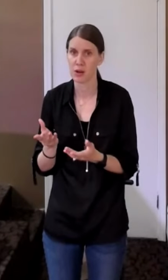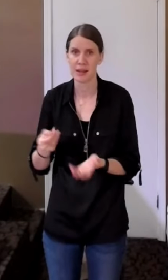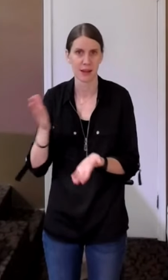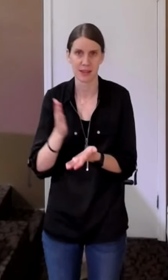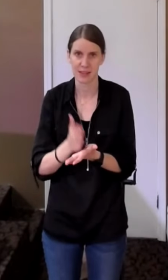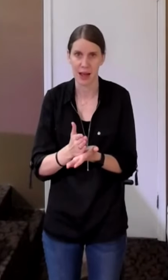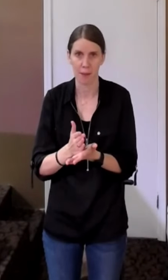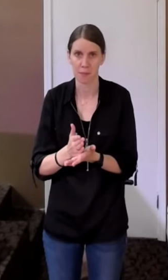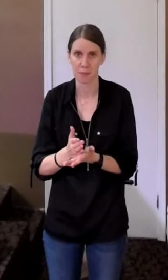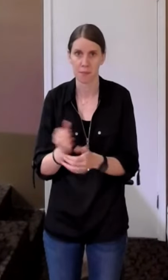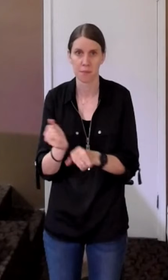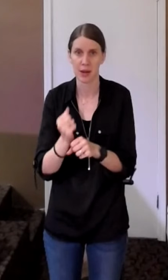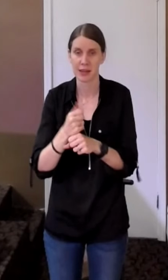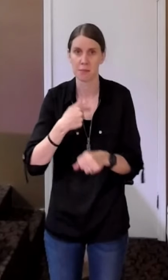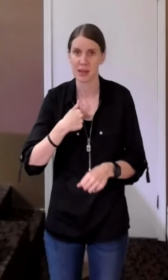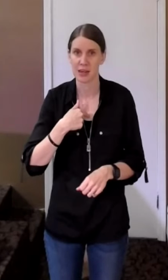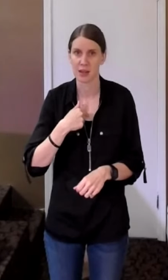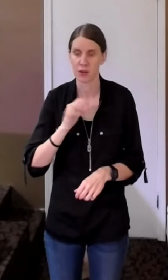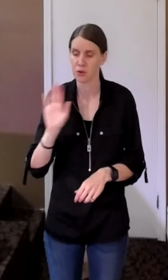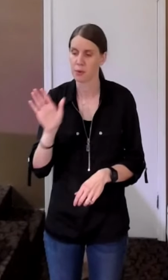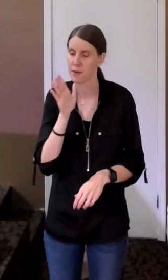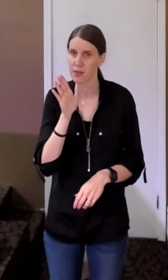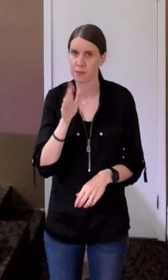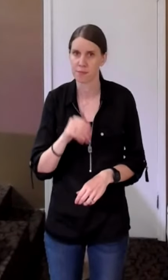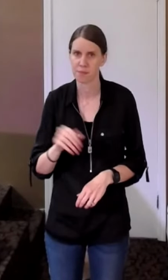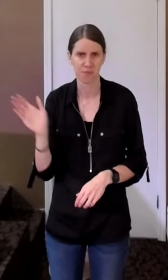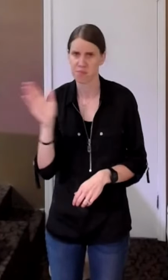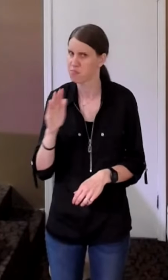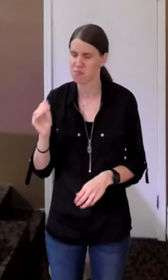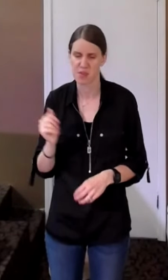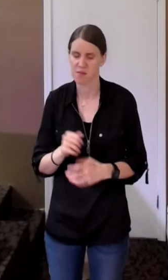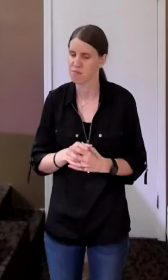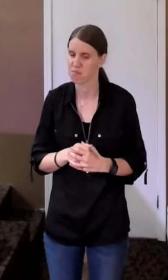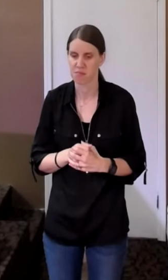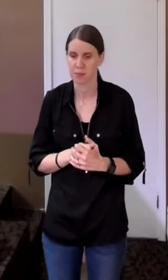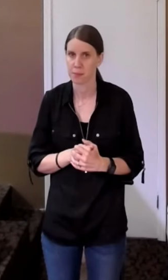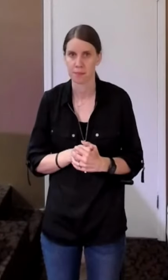want to be your mother, you know, that attitude.